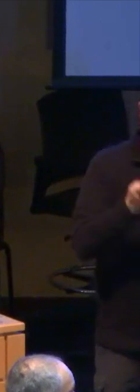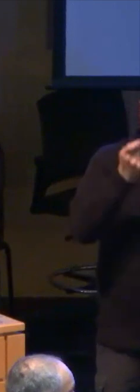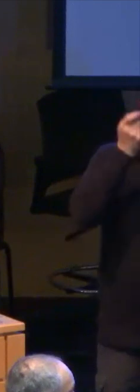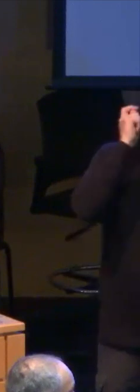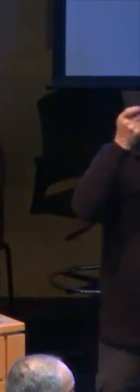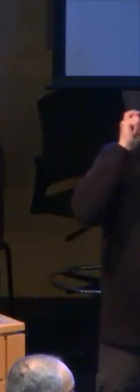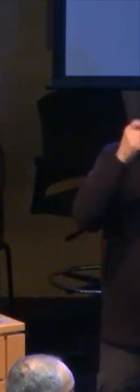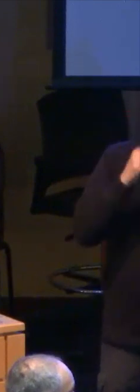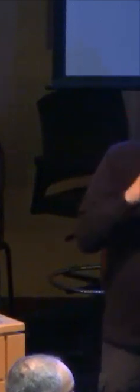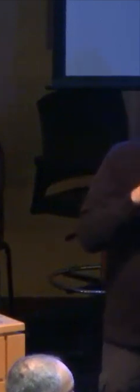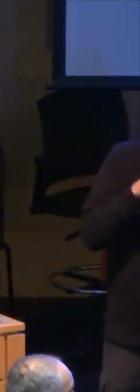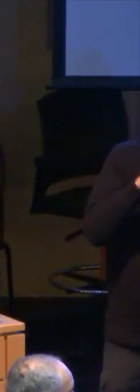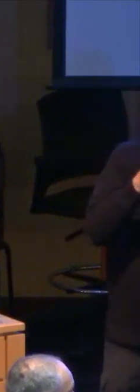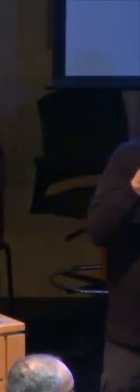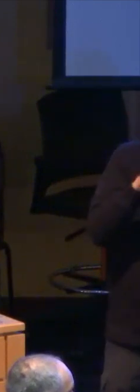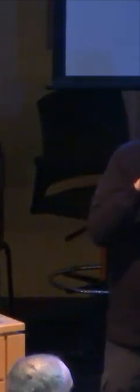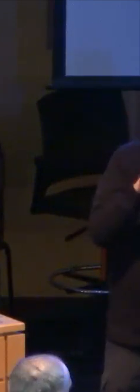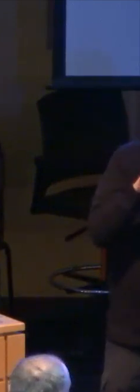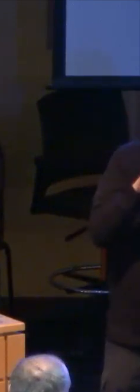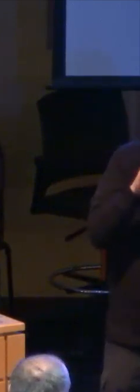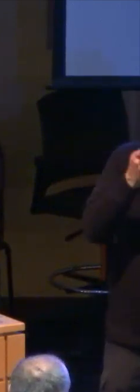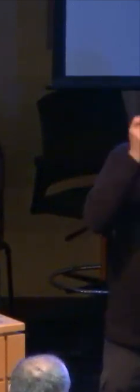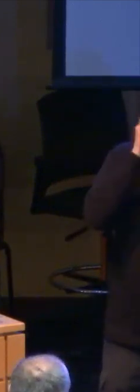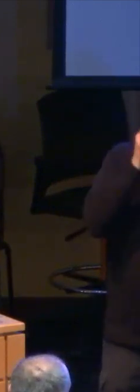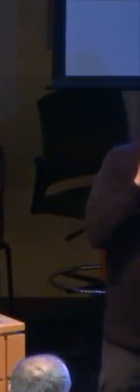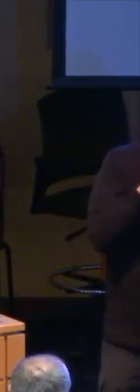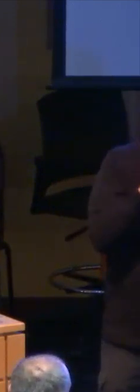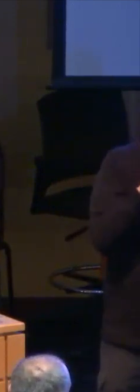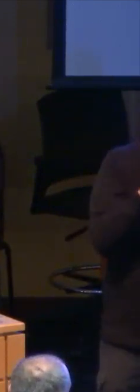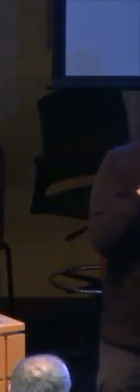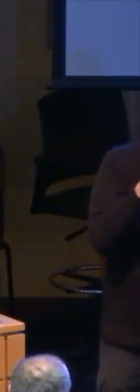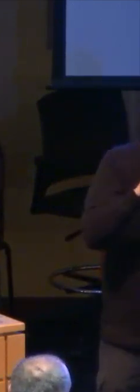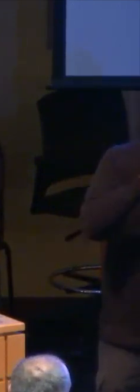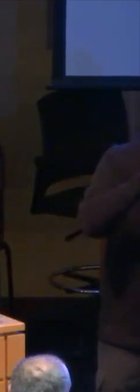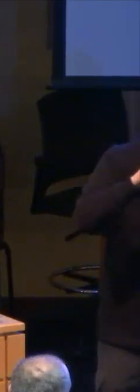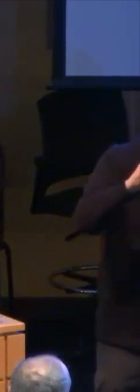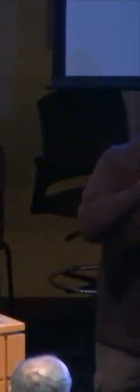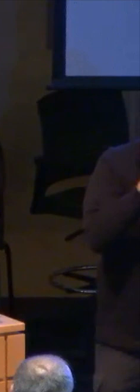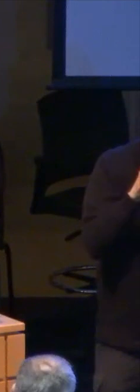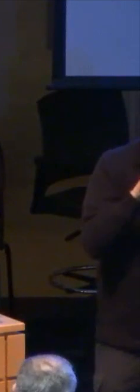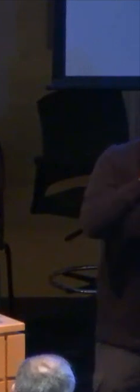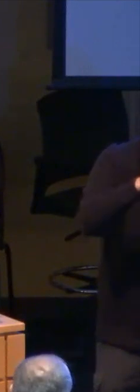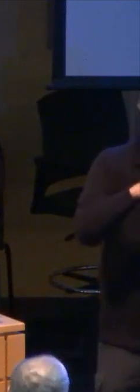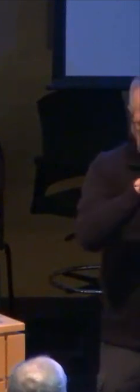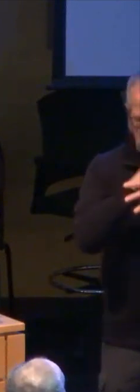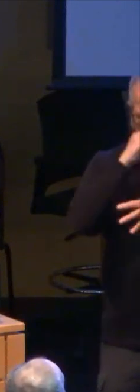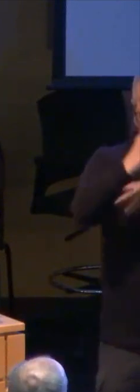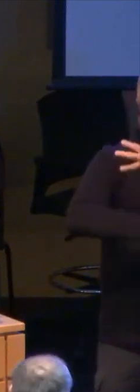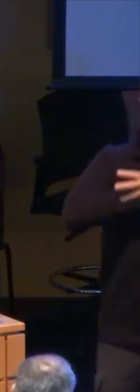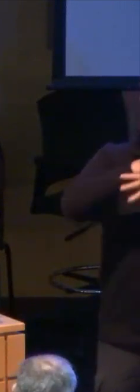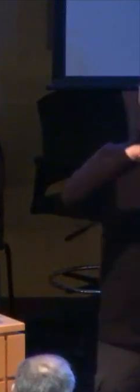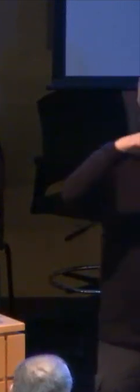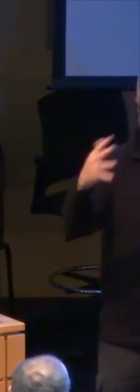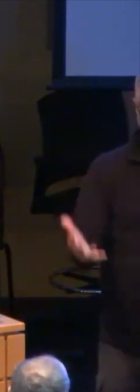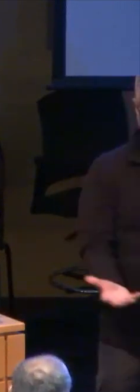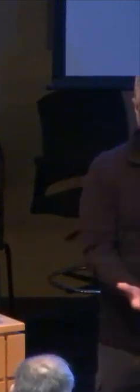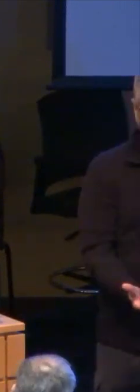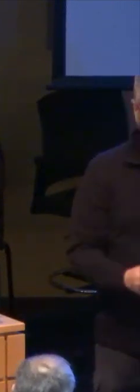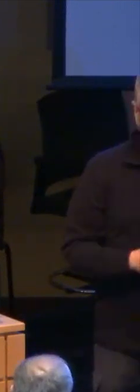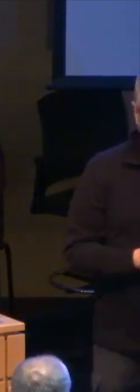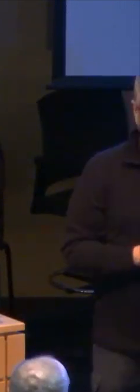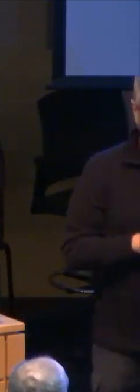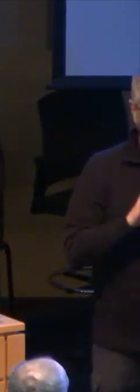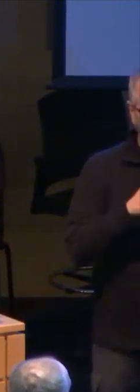Dr. Straneo has led 18 field expeditions to the Arctic and Greenland and collaborates extensively with climate